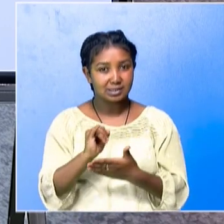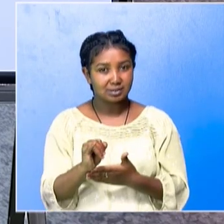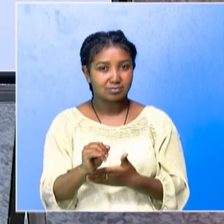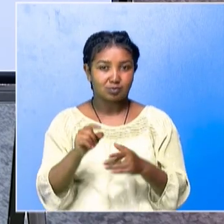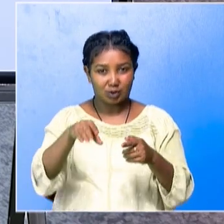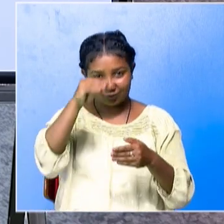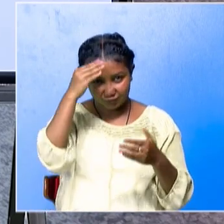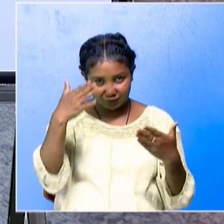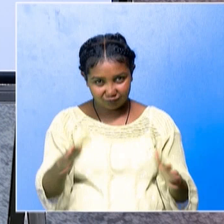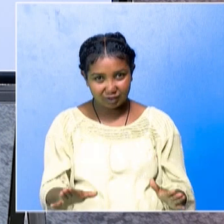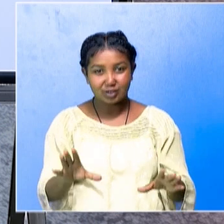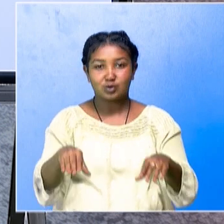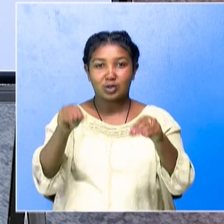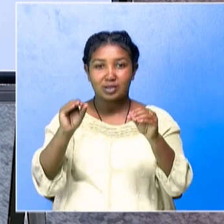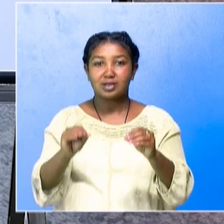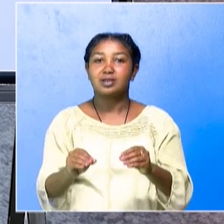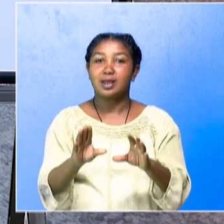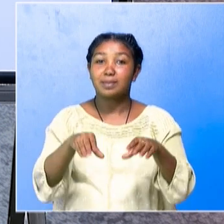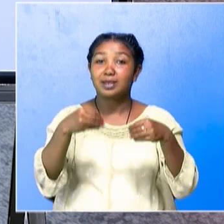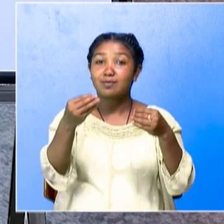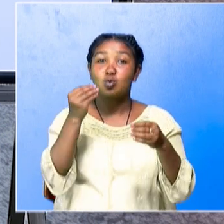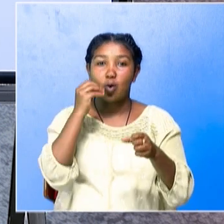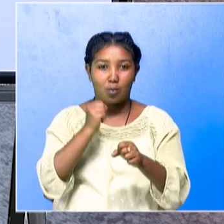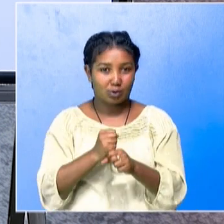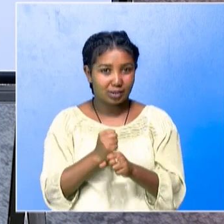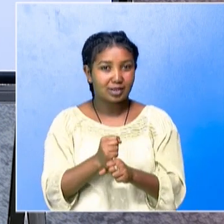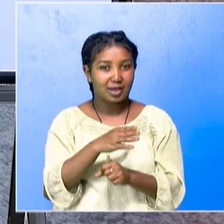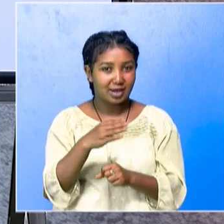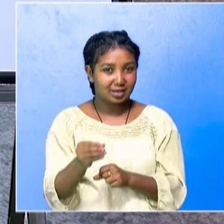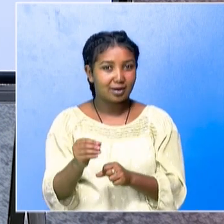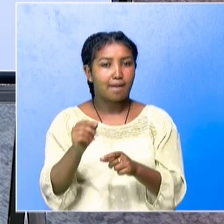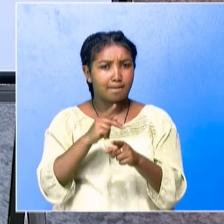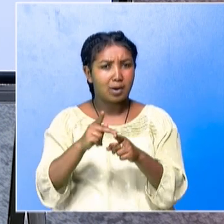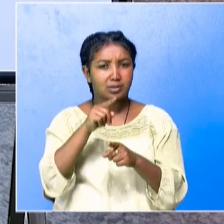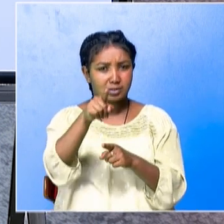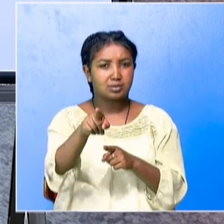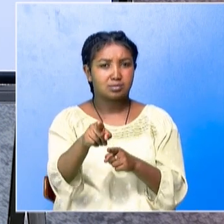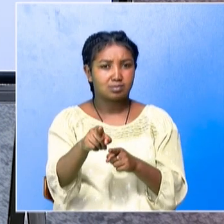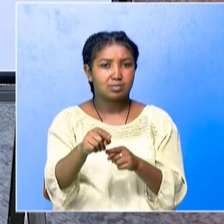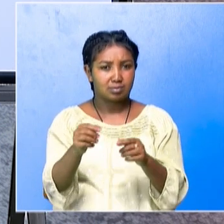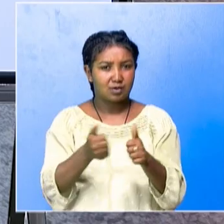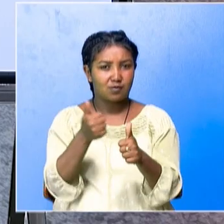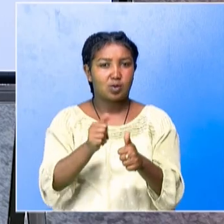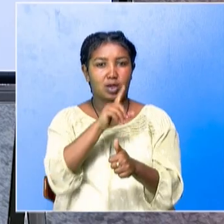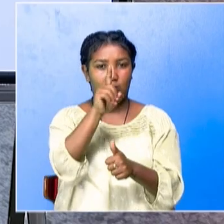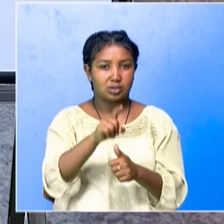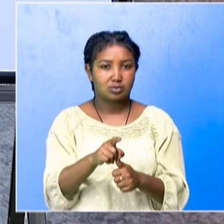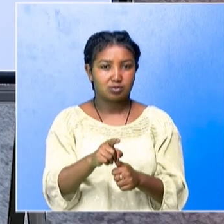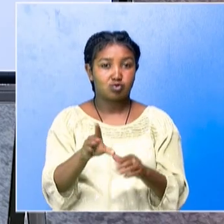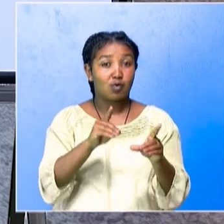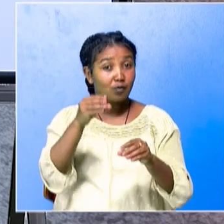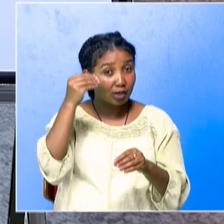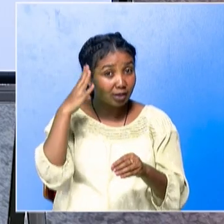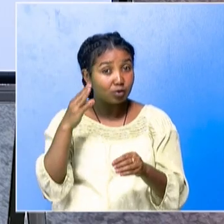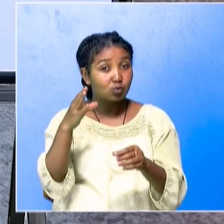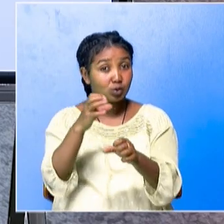was today's lesson. Students, let me give you homework and practice more the following questions. Don't forget